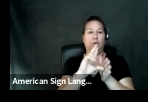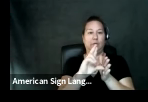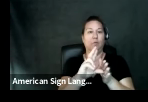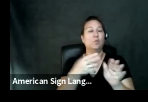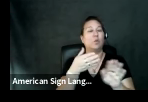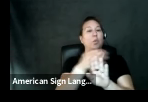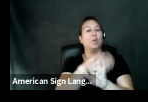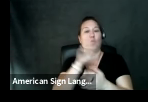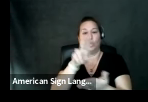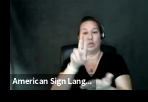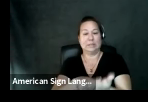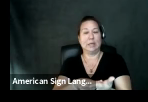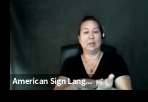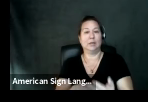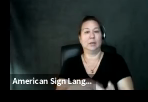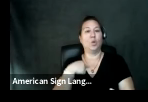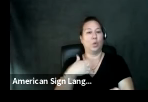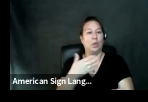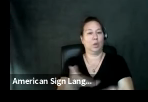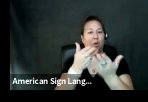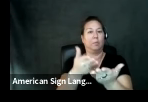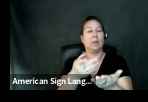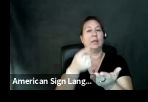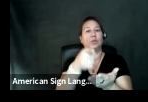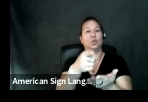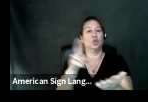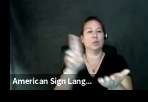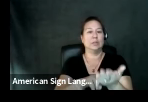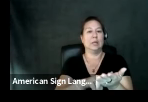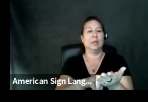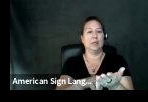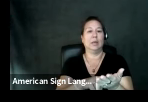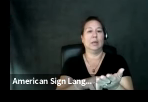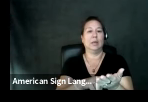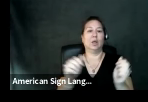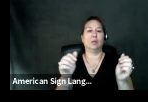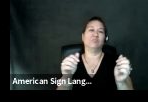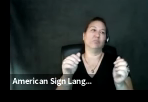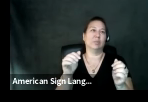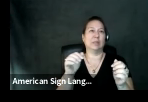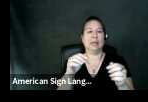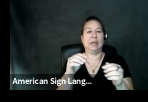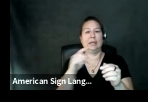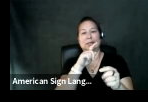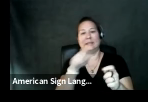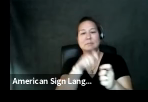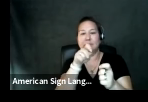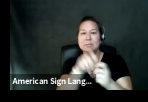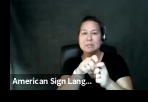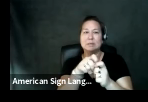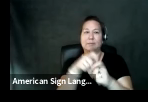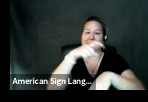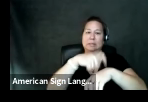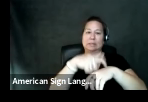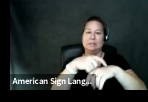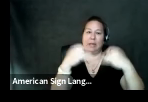sign. We do recommend that you sign the IEP within a reasonable amount of time. It's important to remember